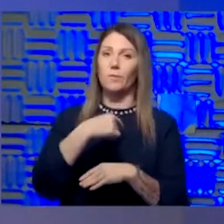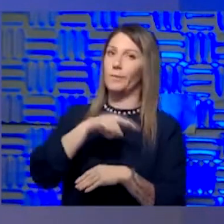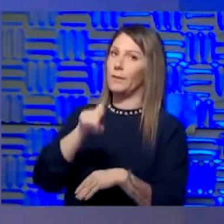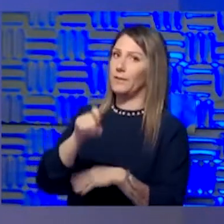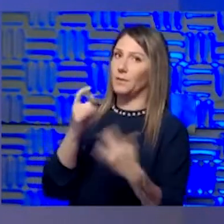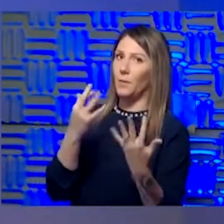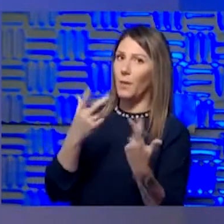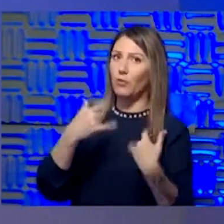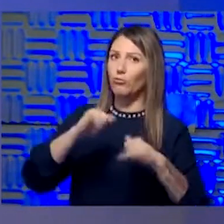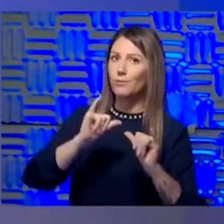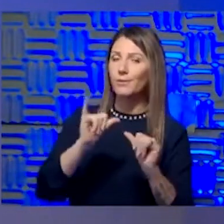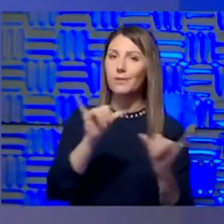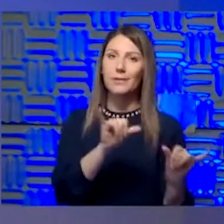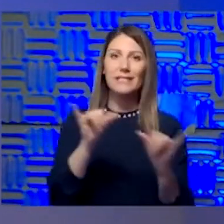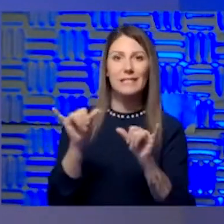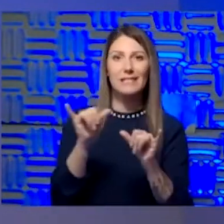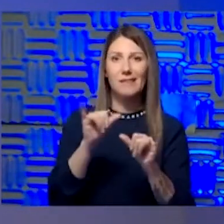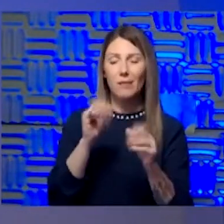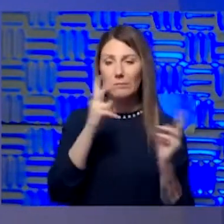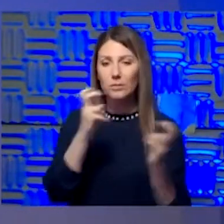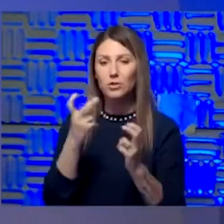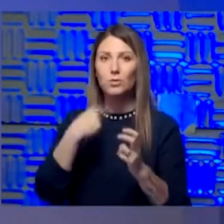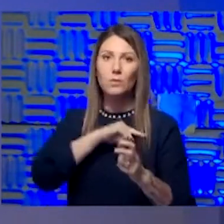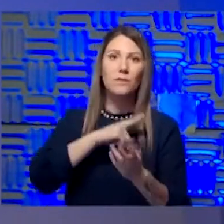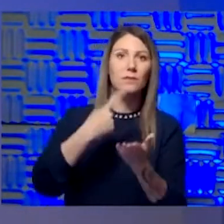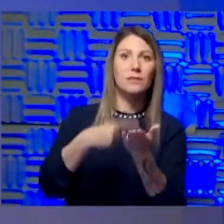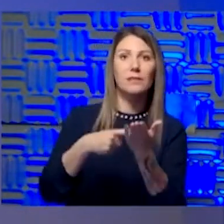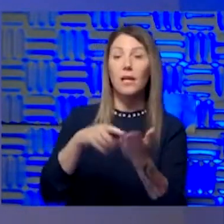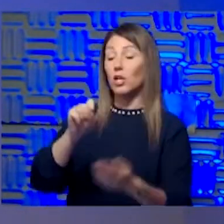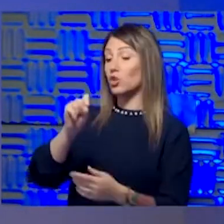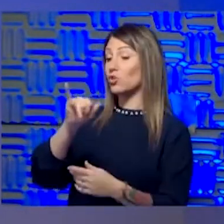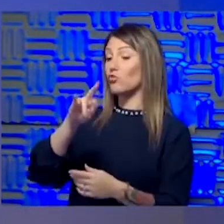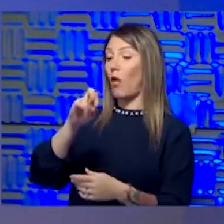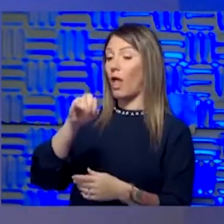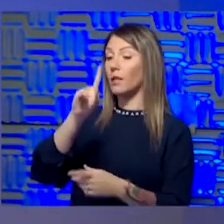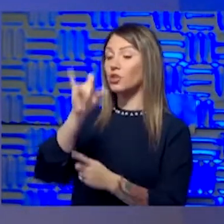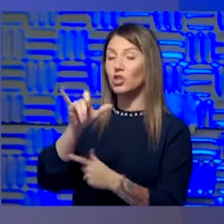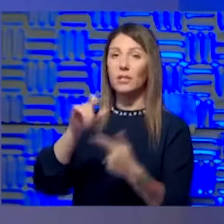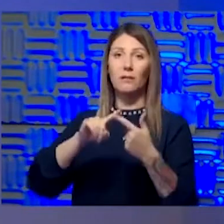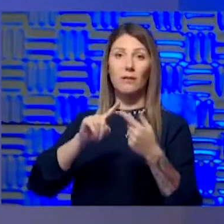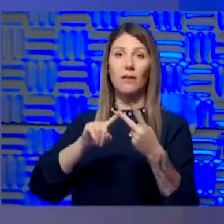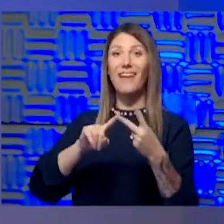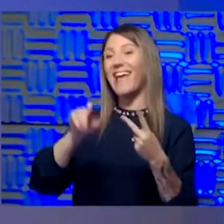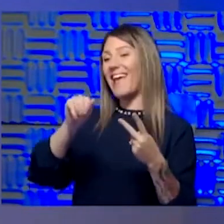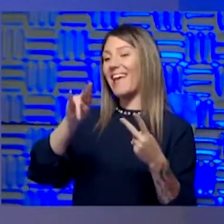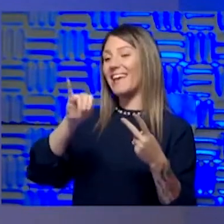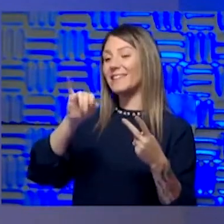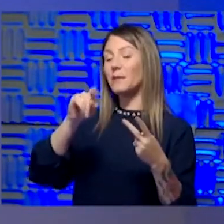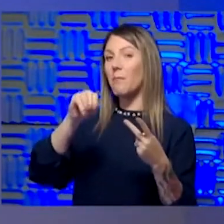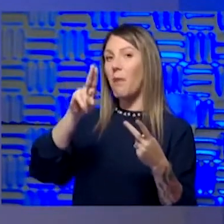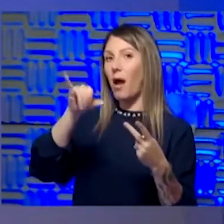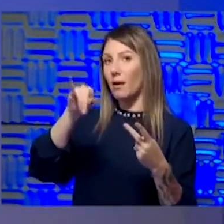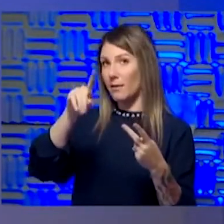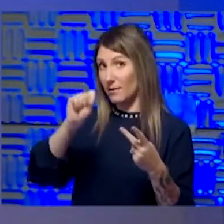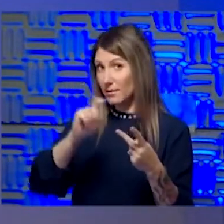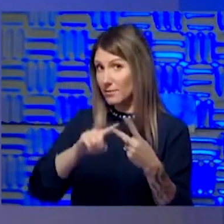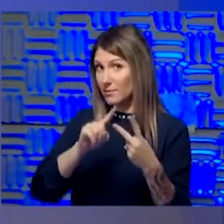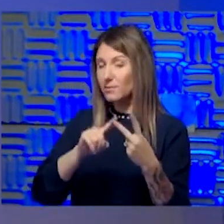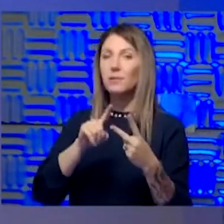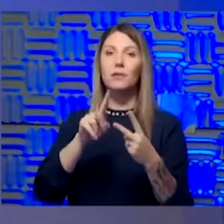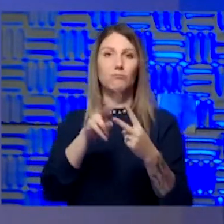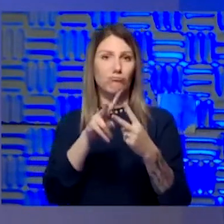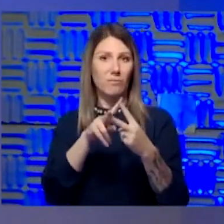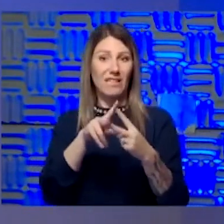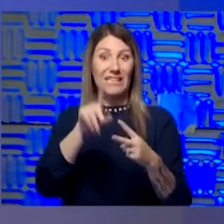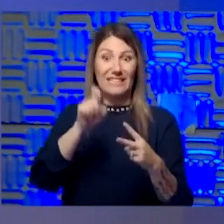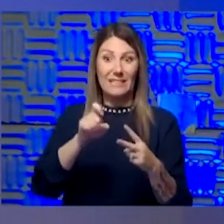I think there's still the same caveats. We've been talking about serology or antibodies. We need to make sure that it is actually the